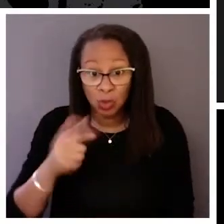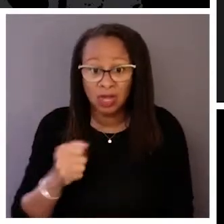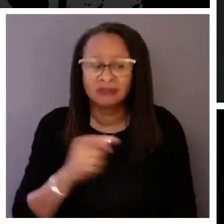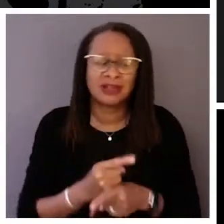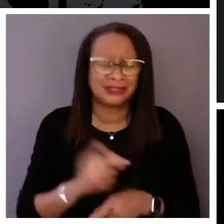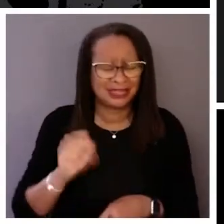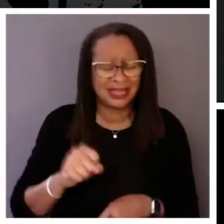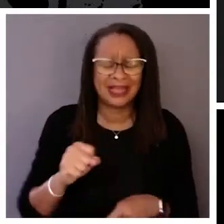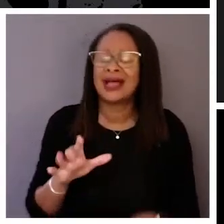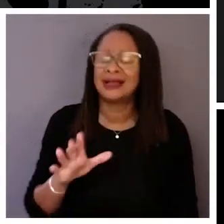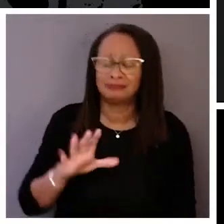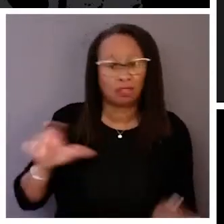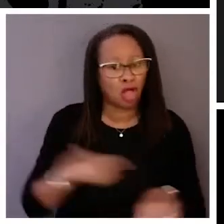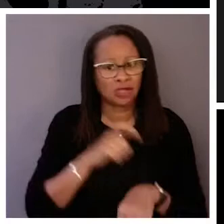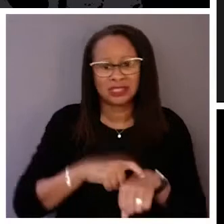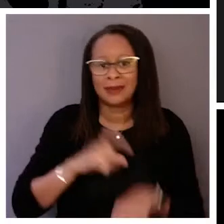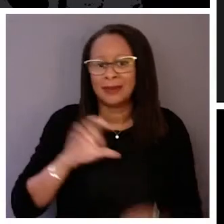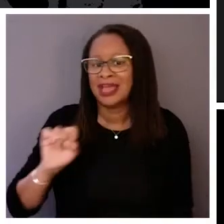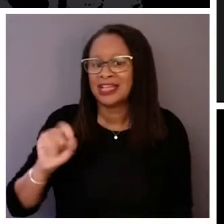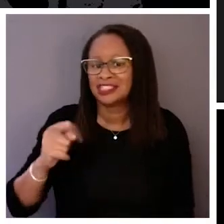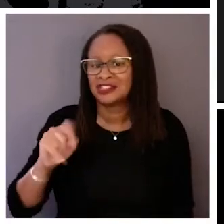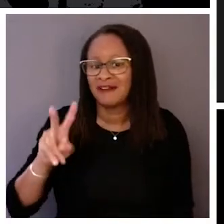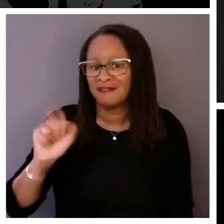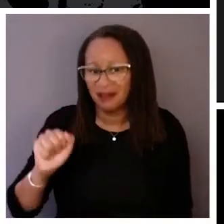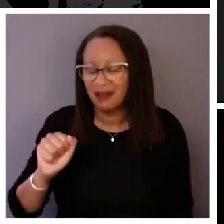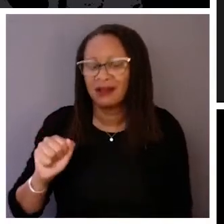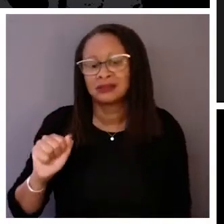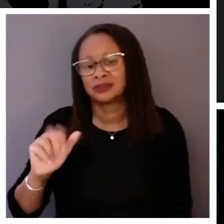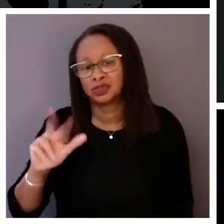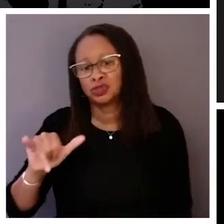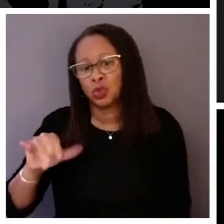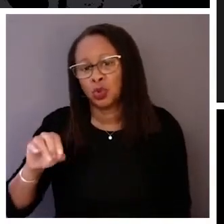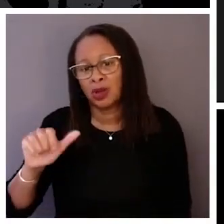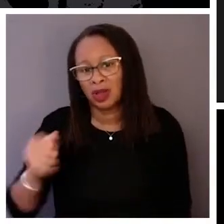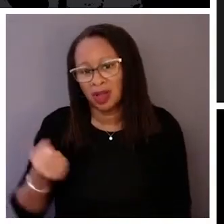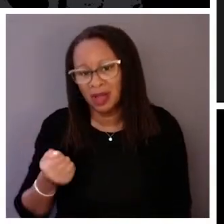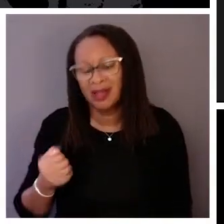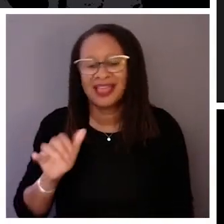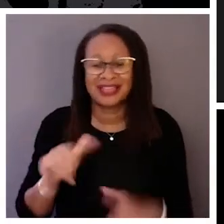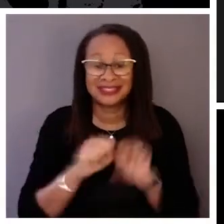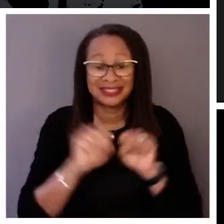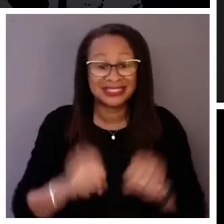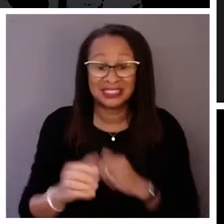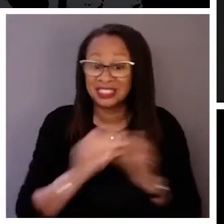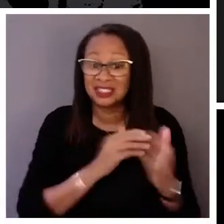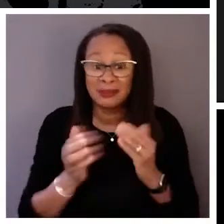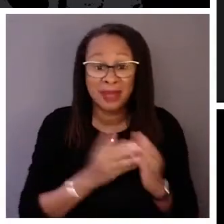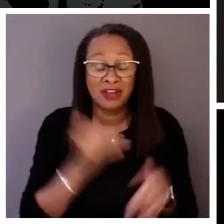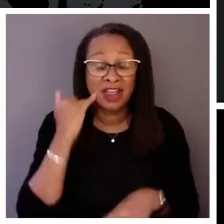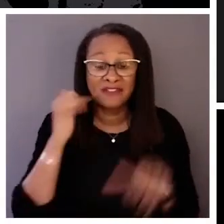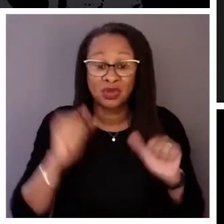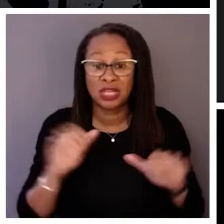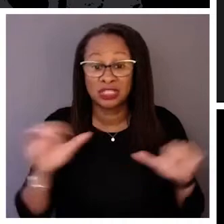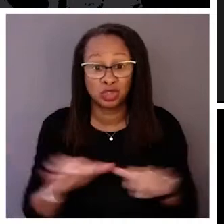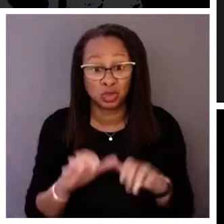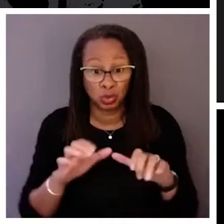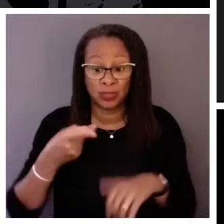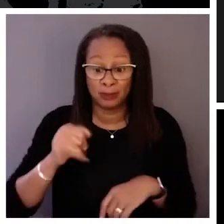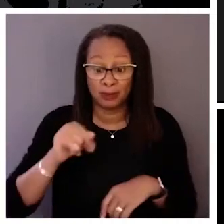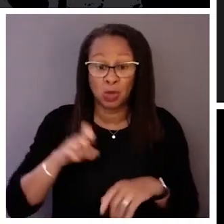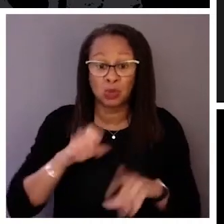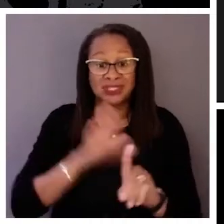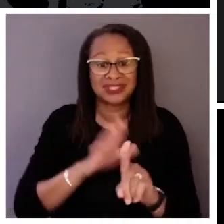time. I do Ashtanga yoga, and it's a system. It's doesn't matter if you can do